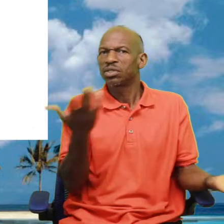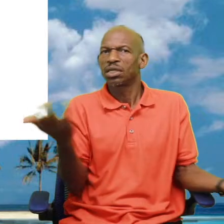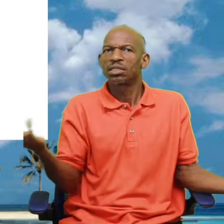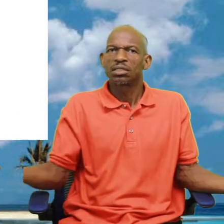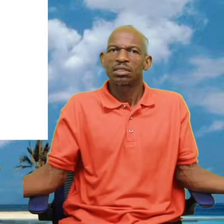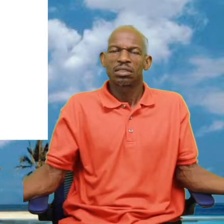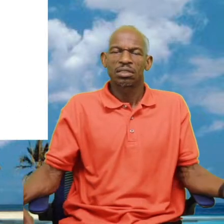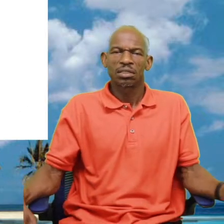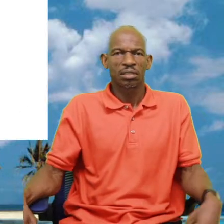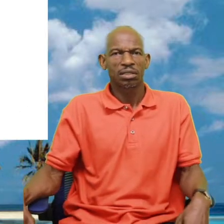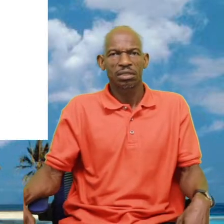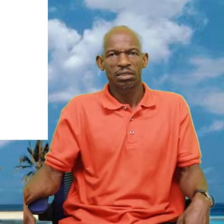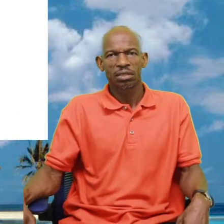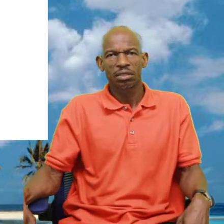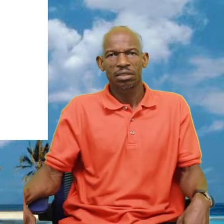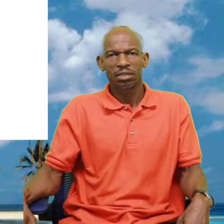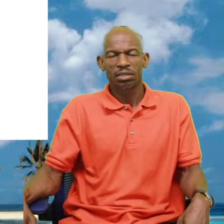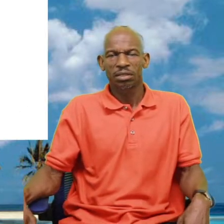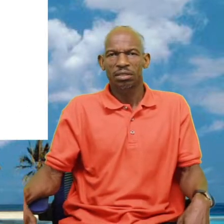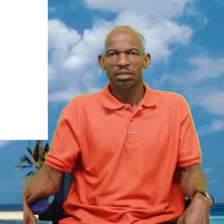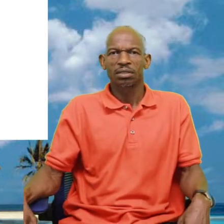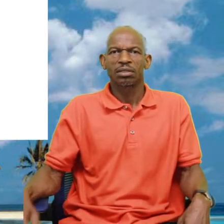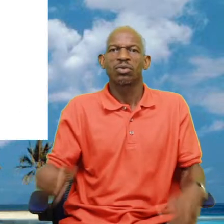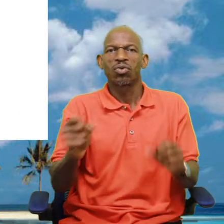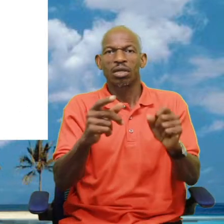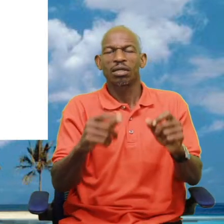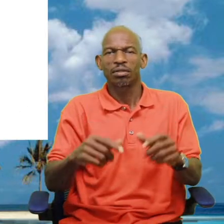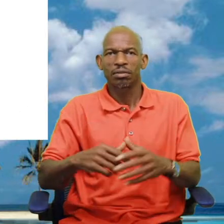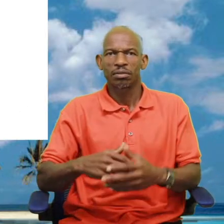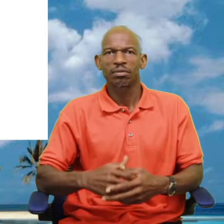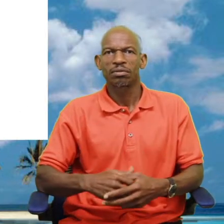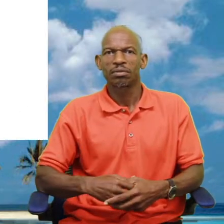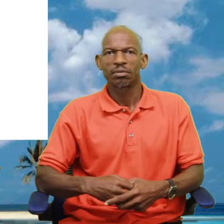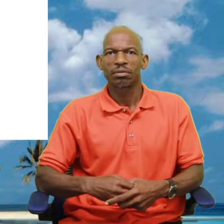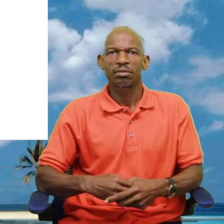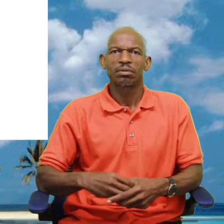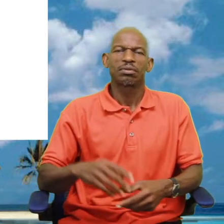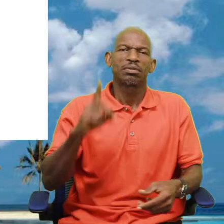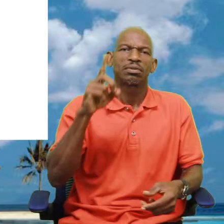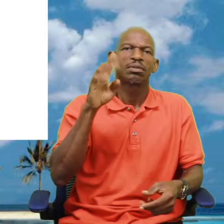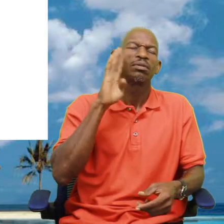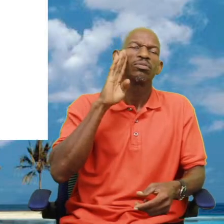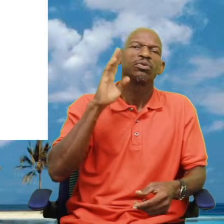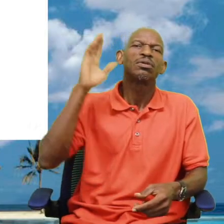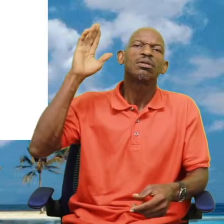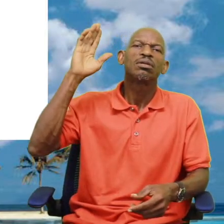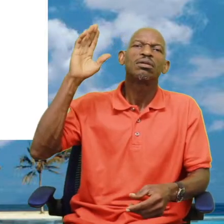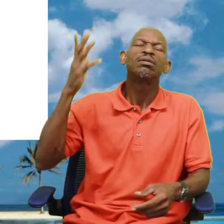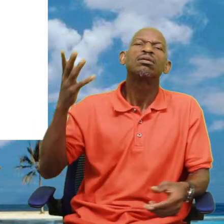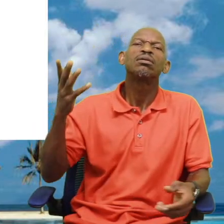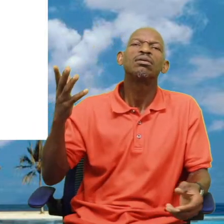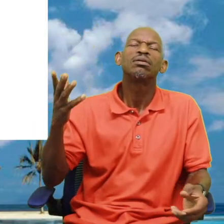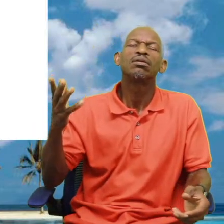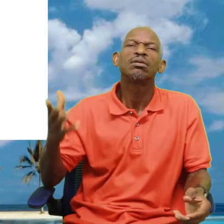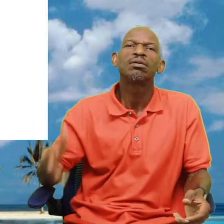yet. Okay. Dana, you have a question? Yes, I see a finger up. Do you have a